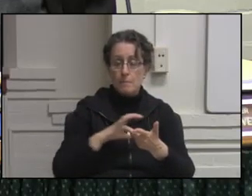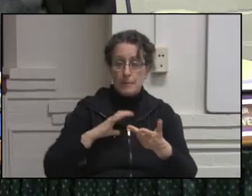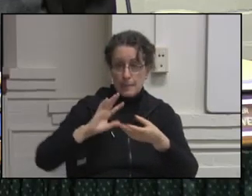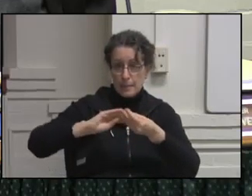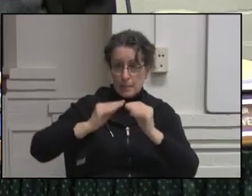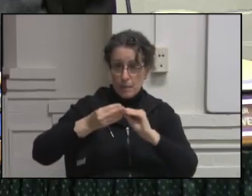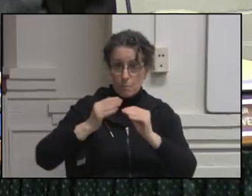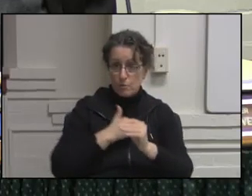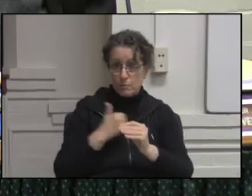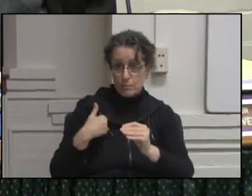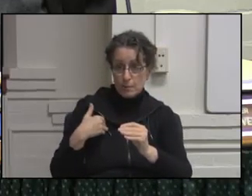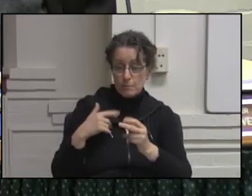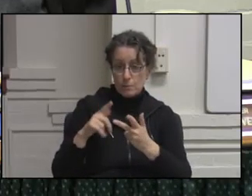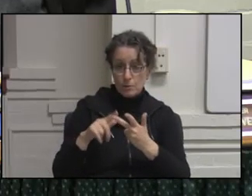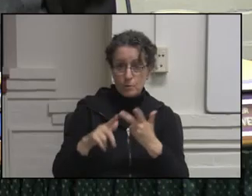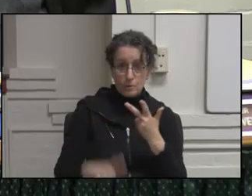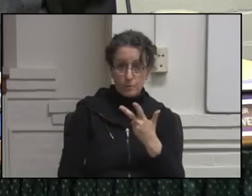from